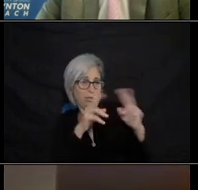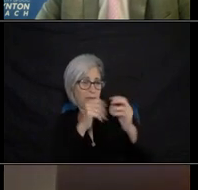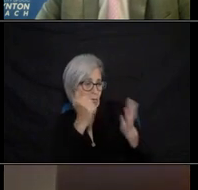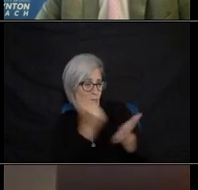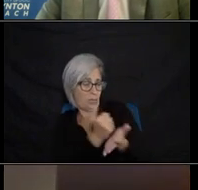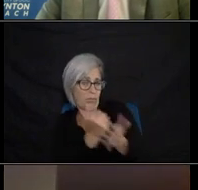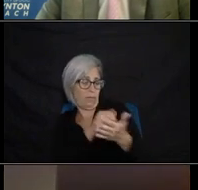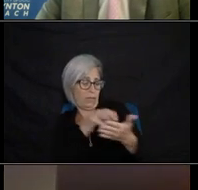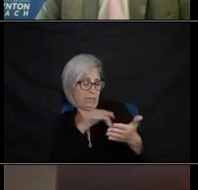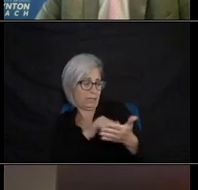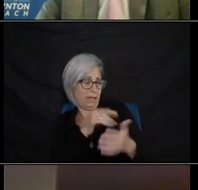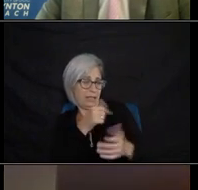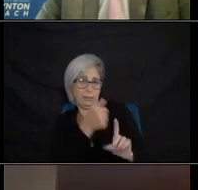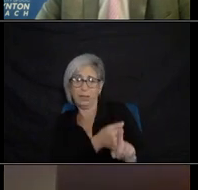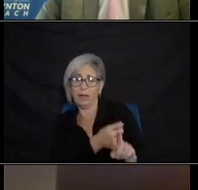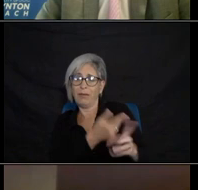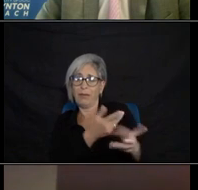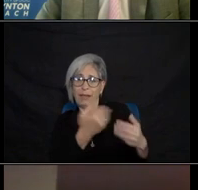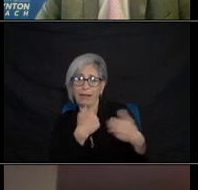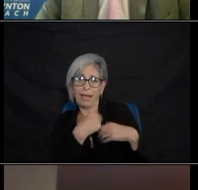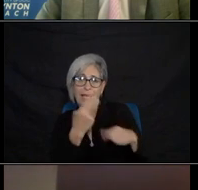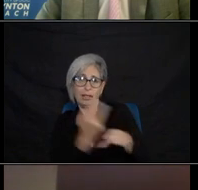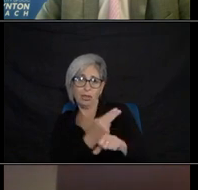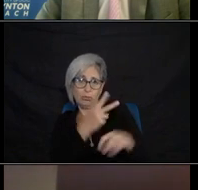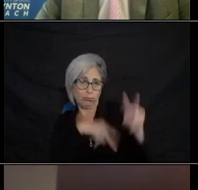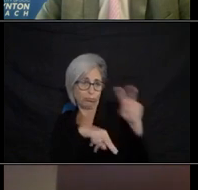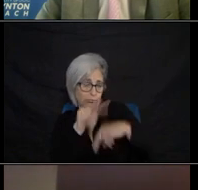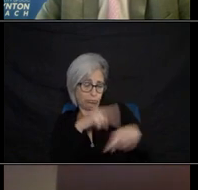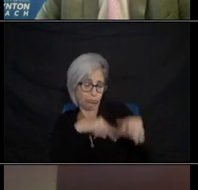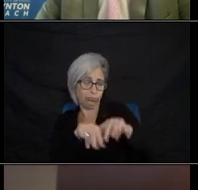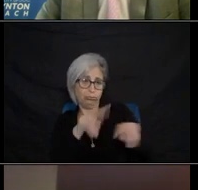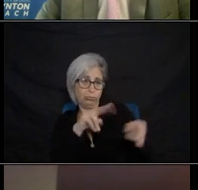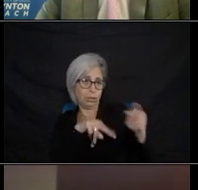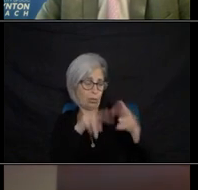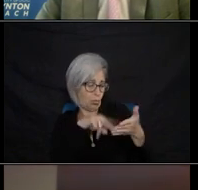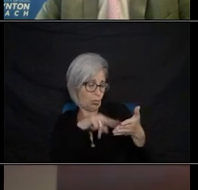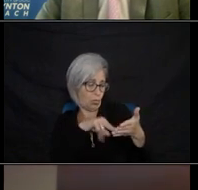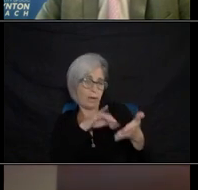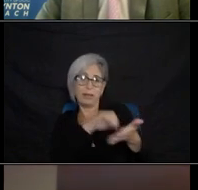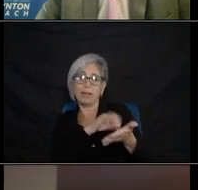the studies, that they can go do so at their own